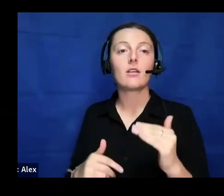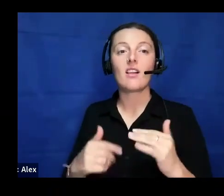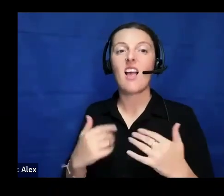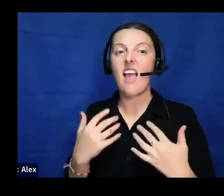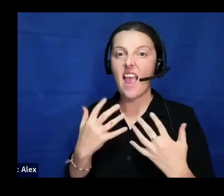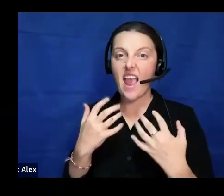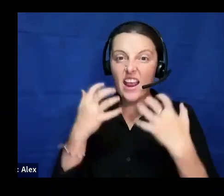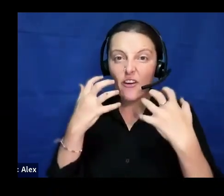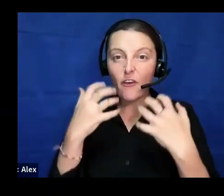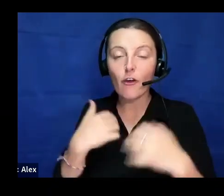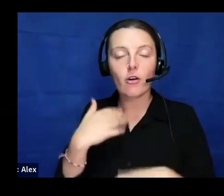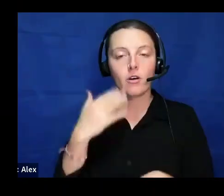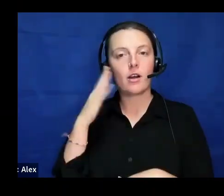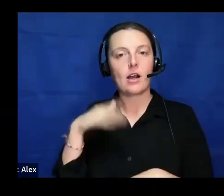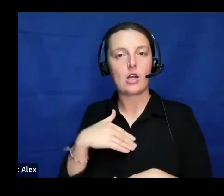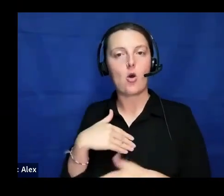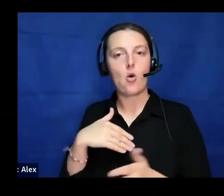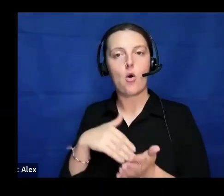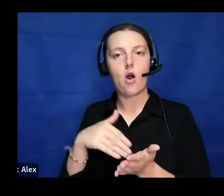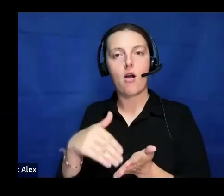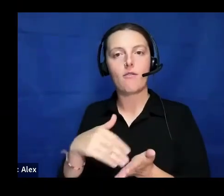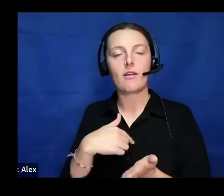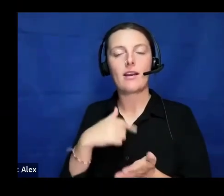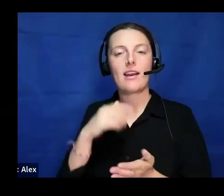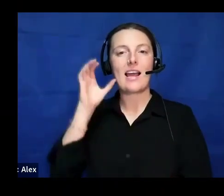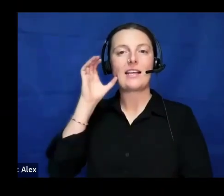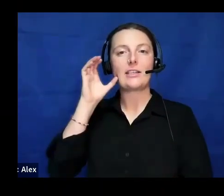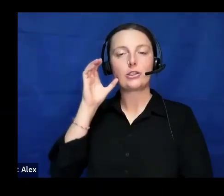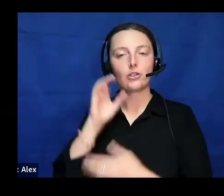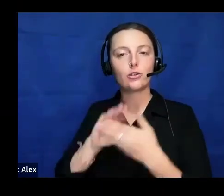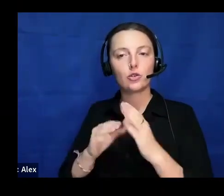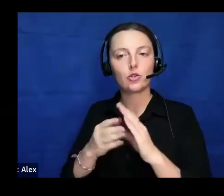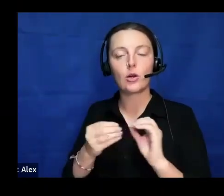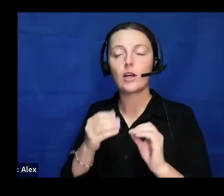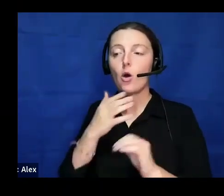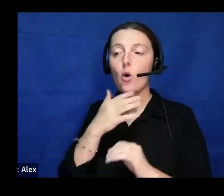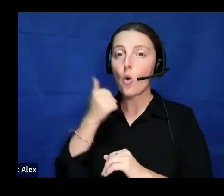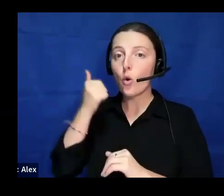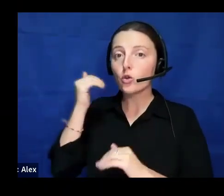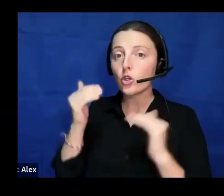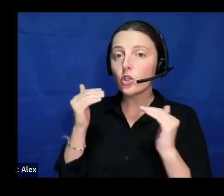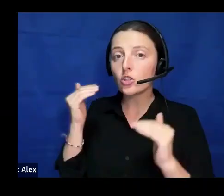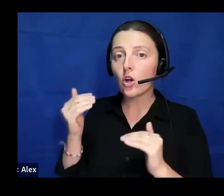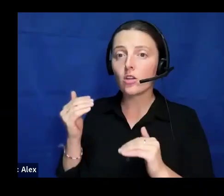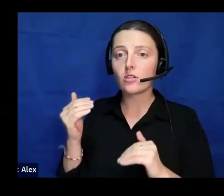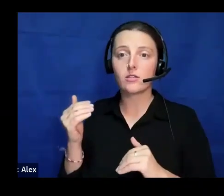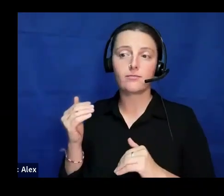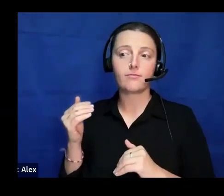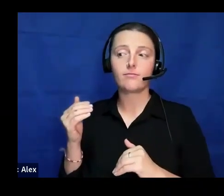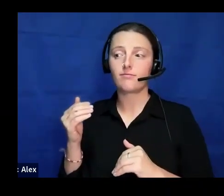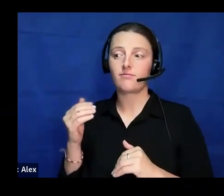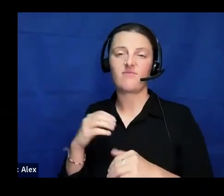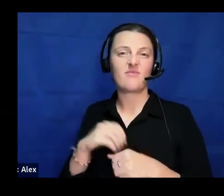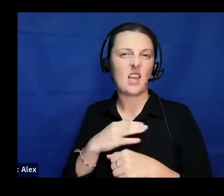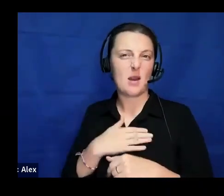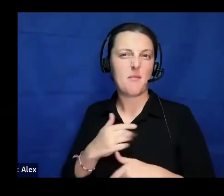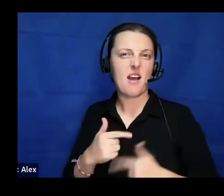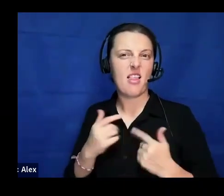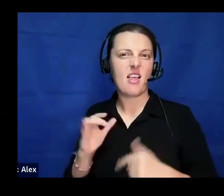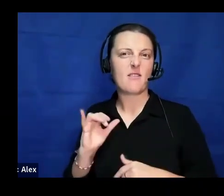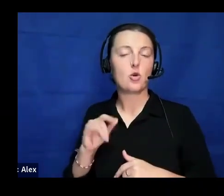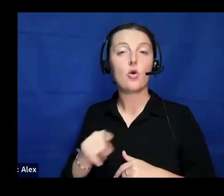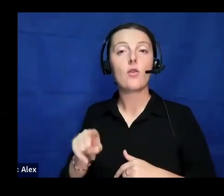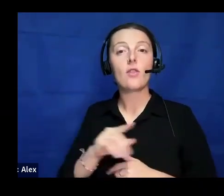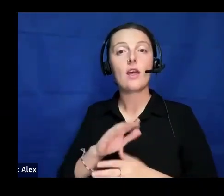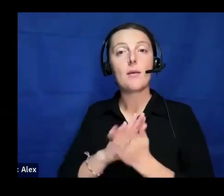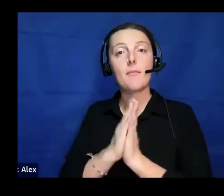times, I've heard stories of older adults and even just older adults in my own life who have become a little anger or